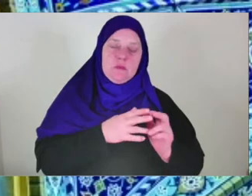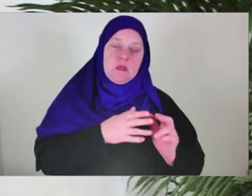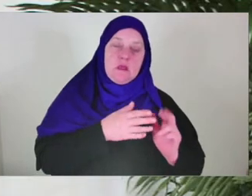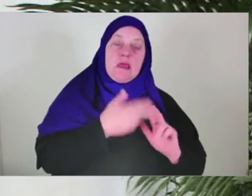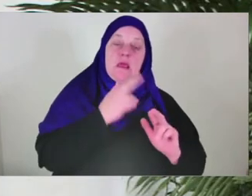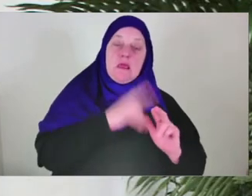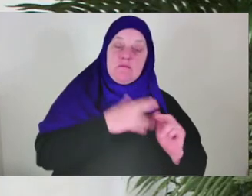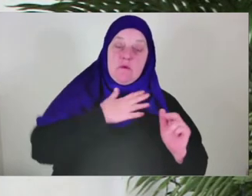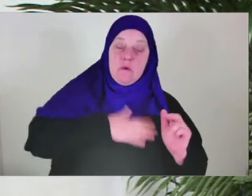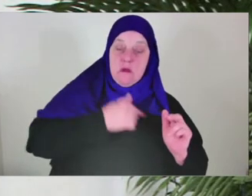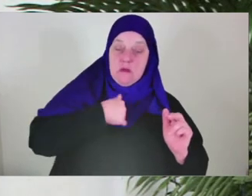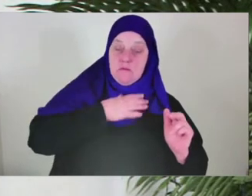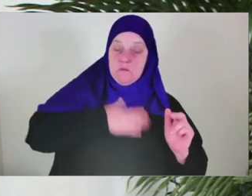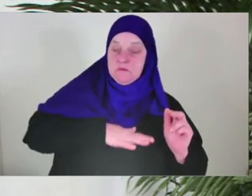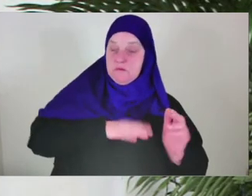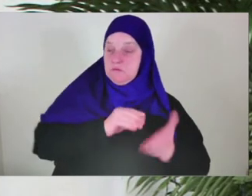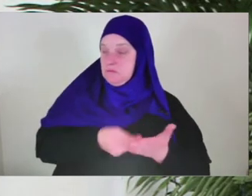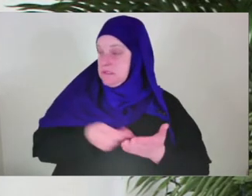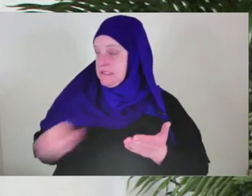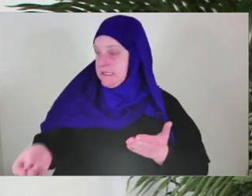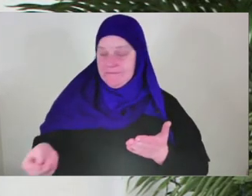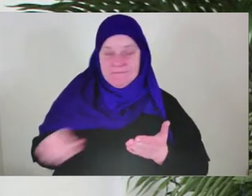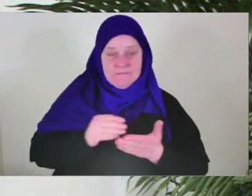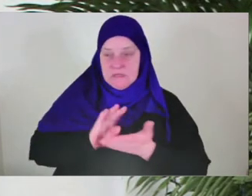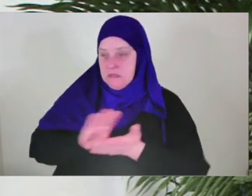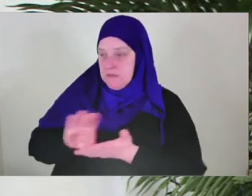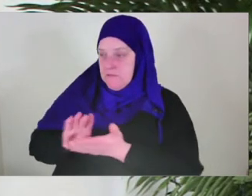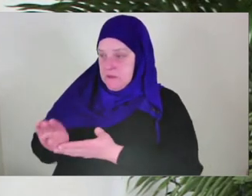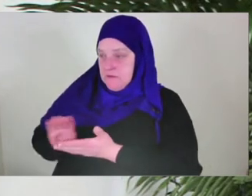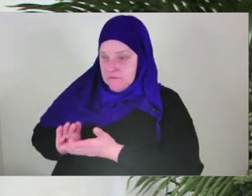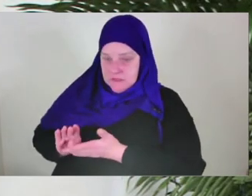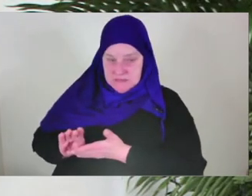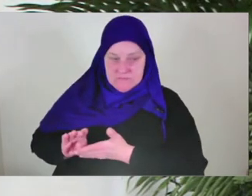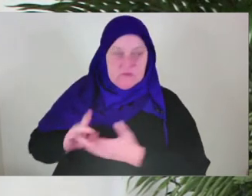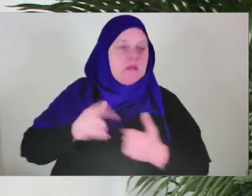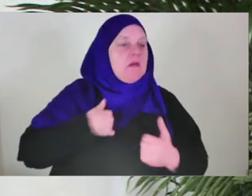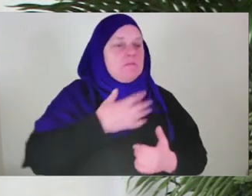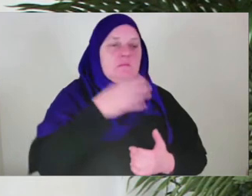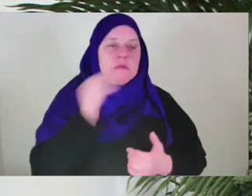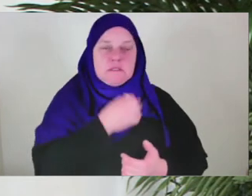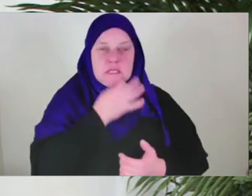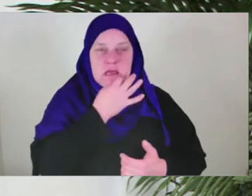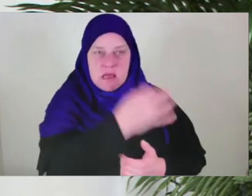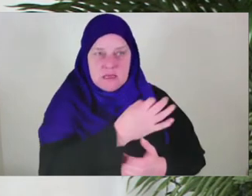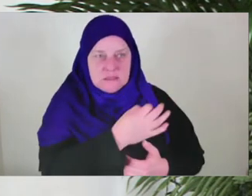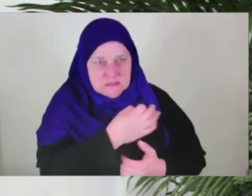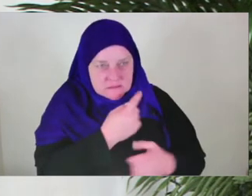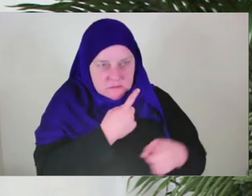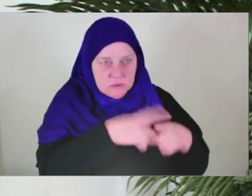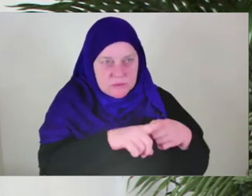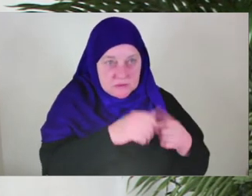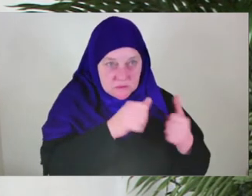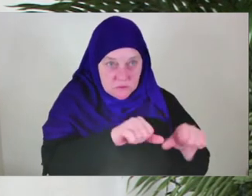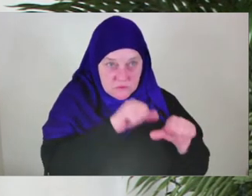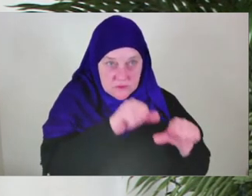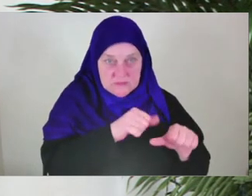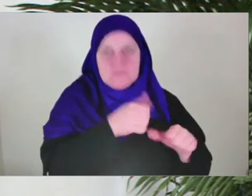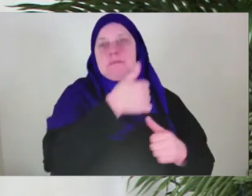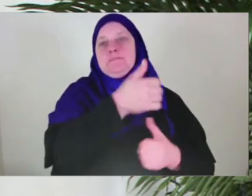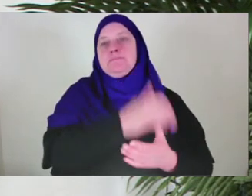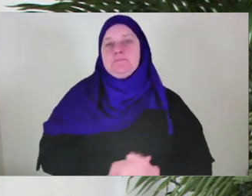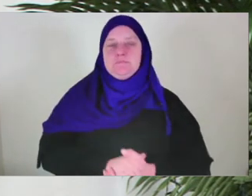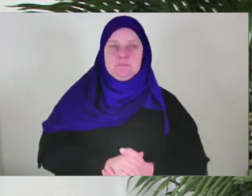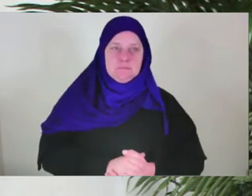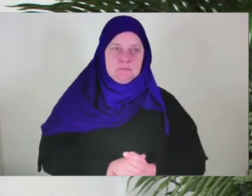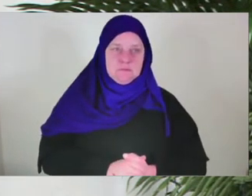Hassan, thank you, Sheikh. That was you mentioned an interesting point in a roundabout way, which I was going to ask you about later on. And